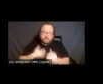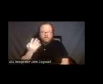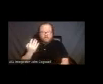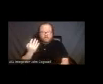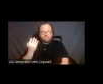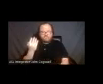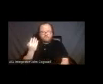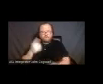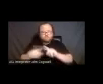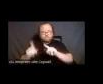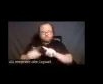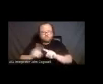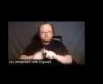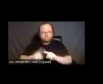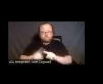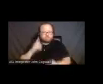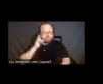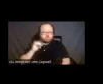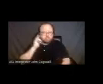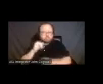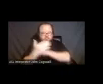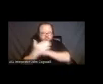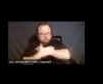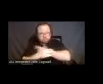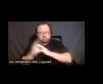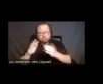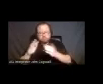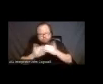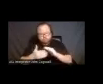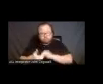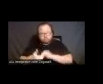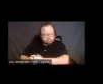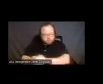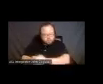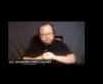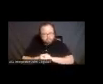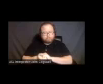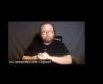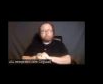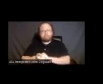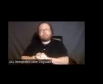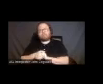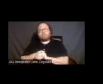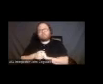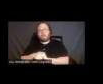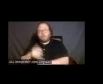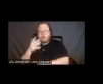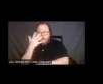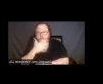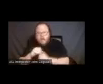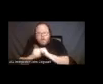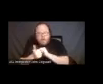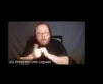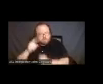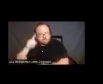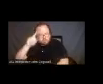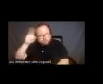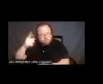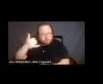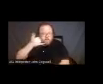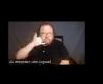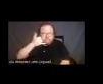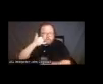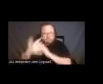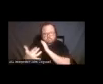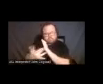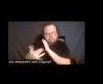different California counties or cities in collaboration to look at how those smartphone technologies or modern